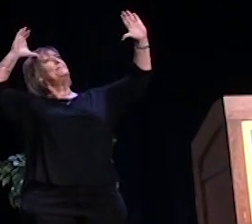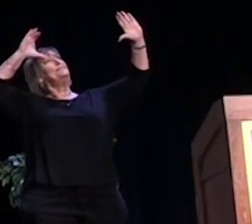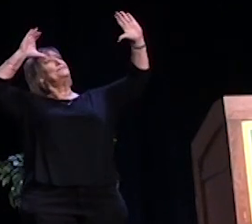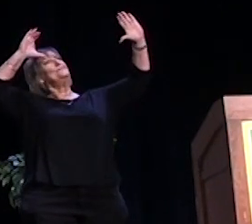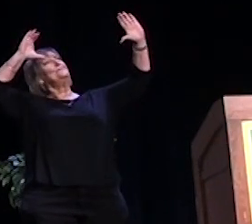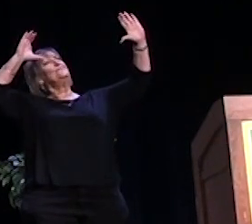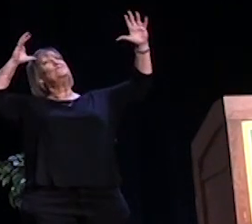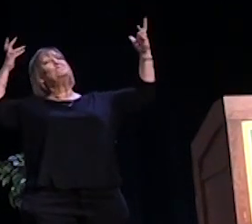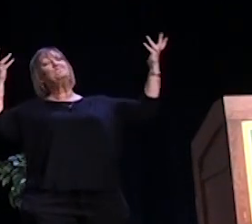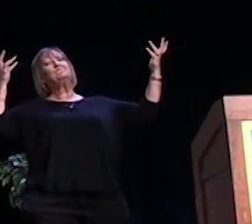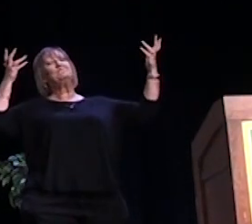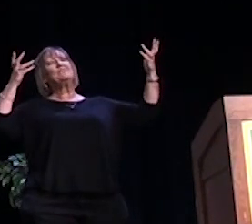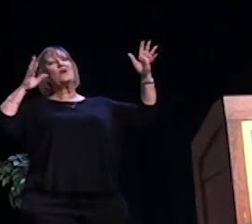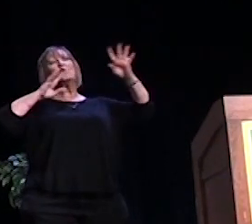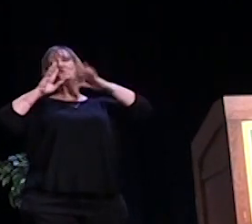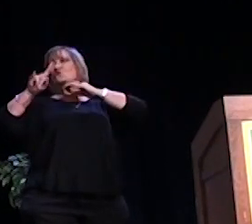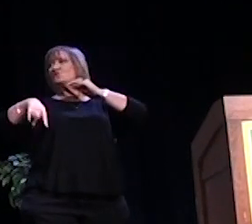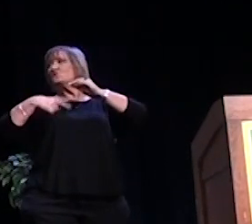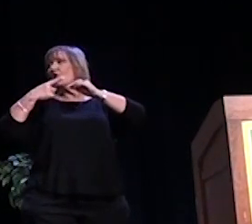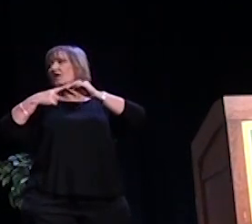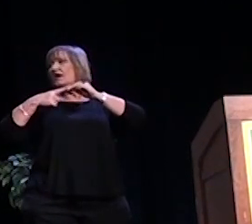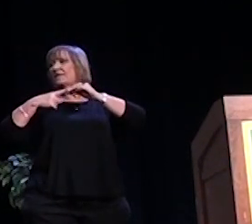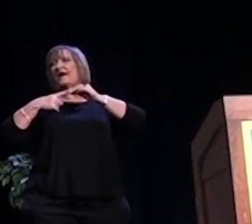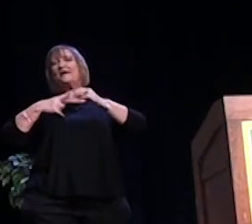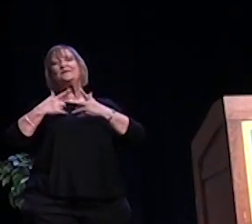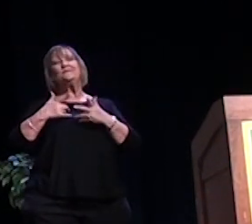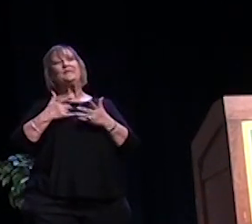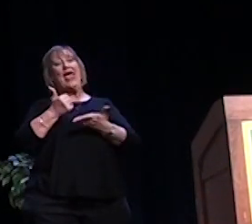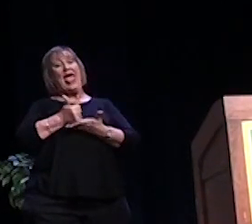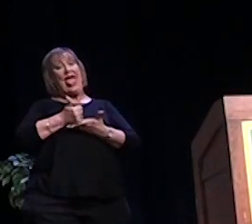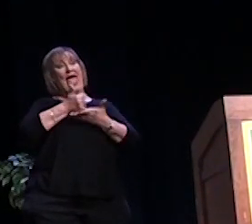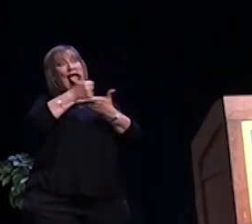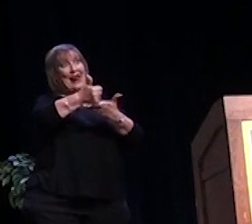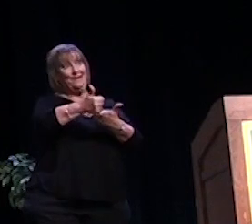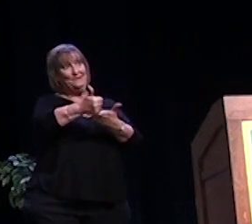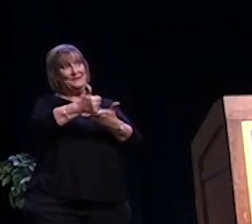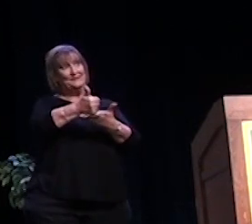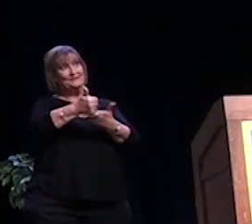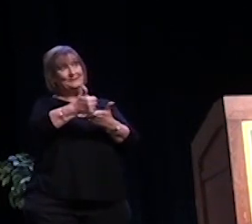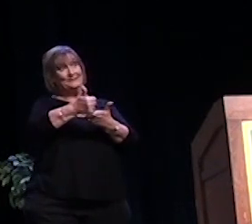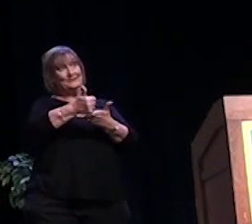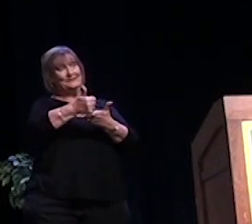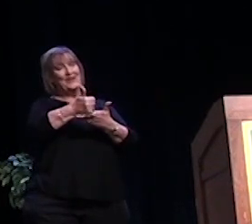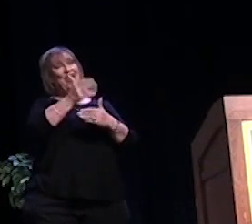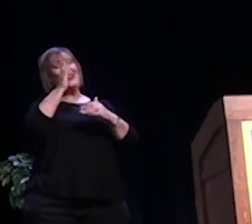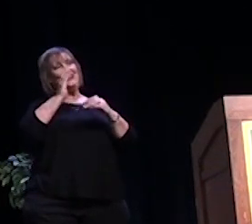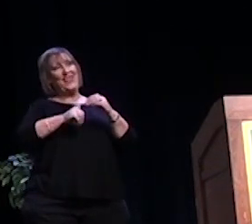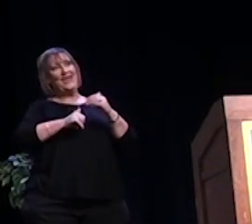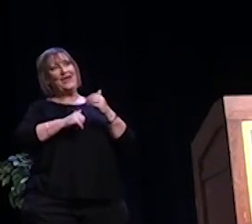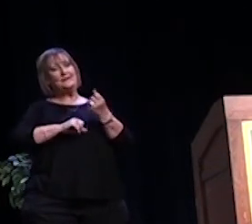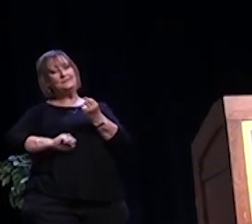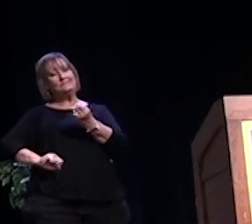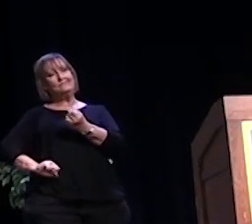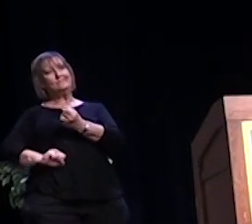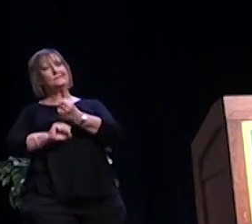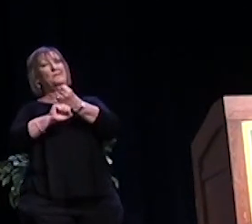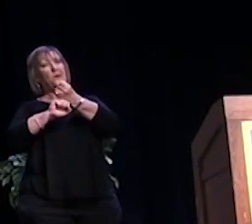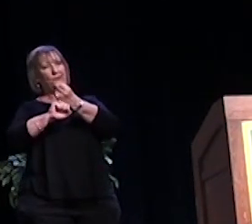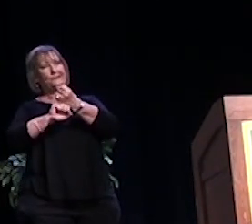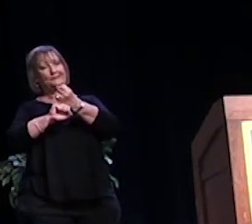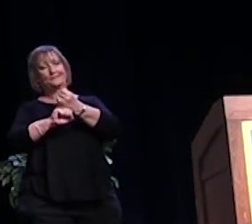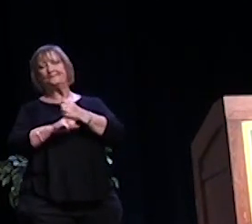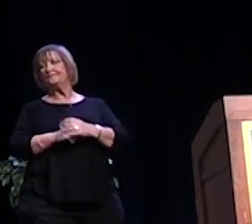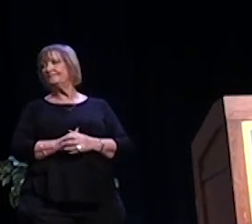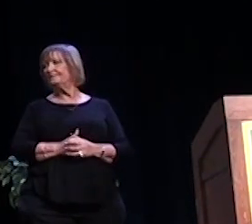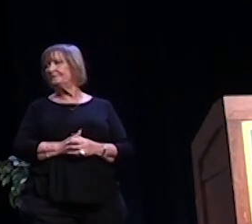little bit about the handout versus a handout and try to shift our approach as a community. I know you've helped us as a department kind